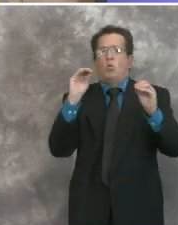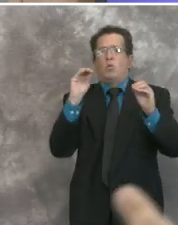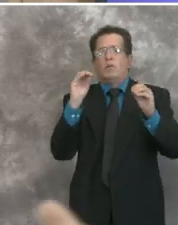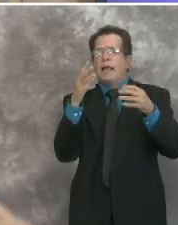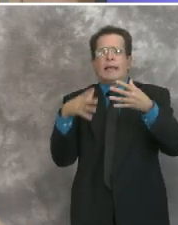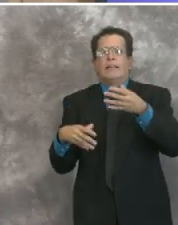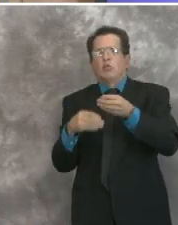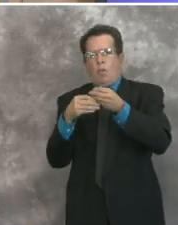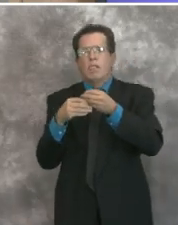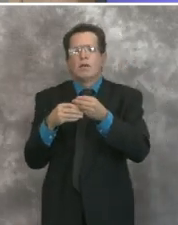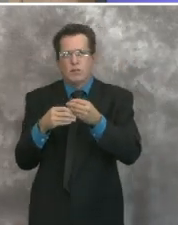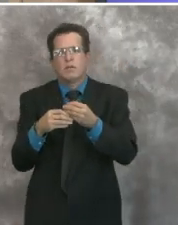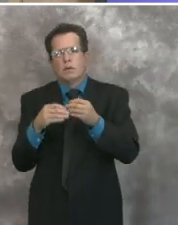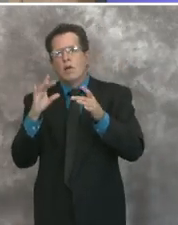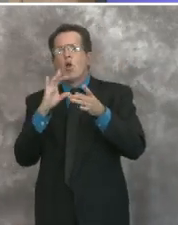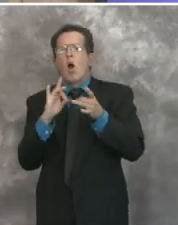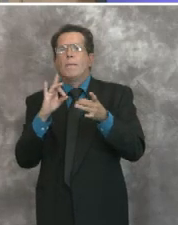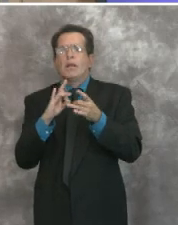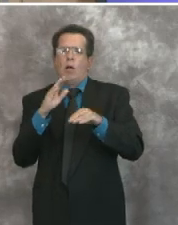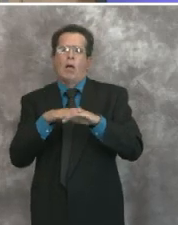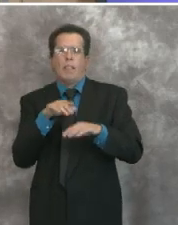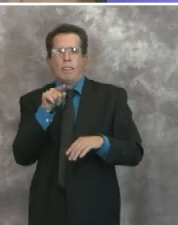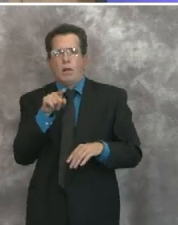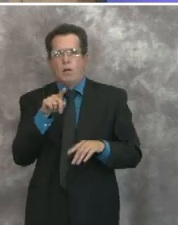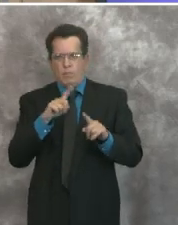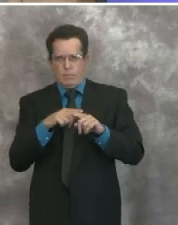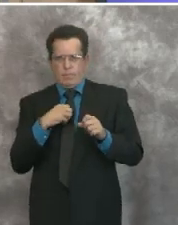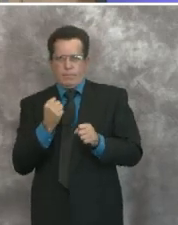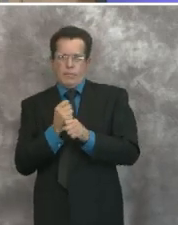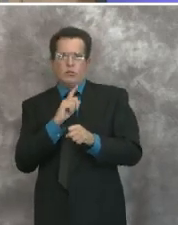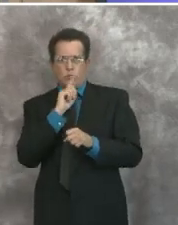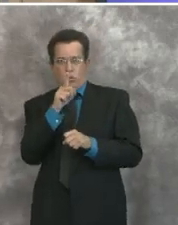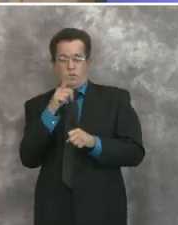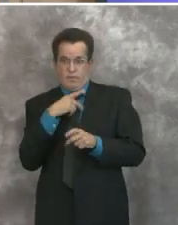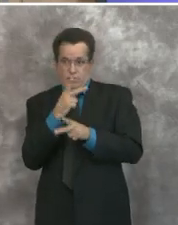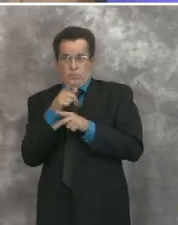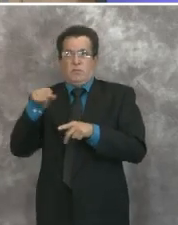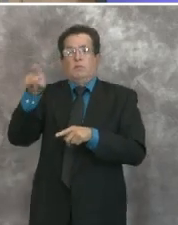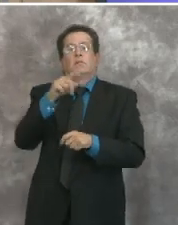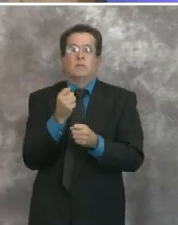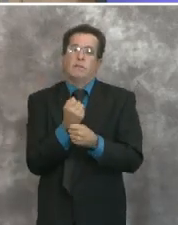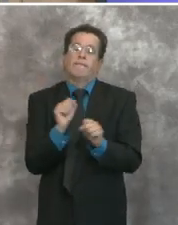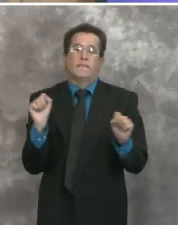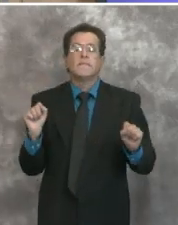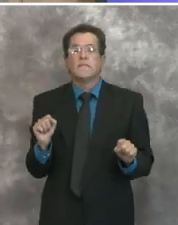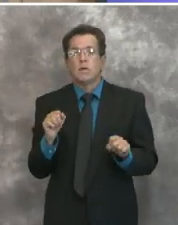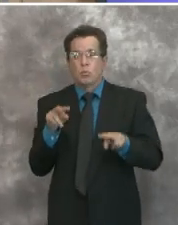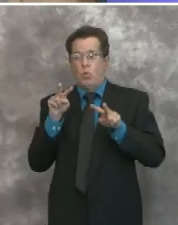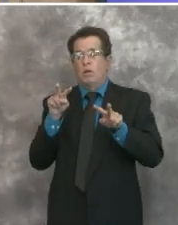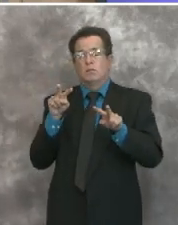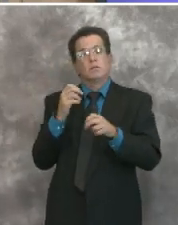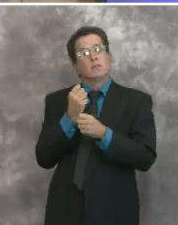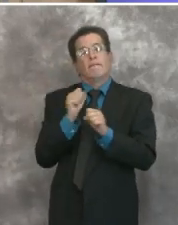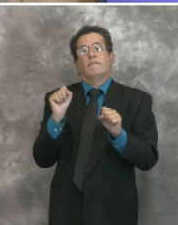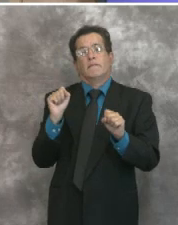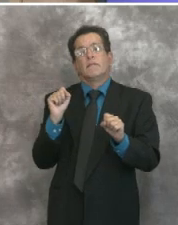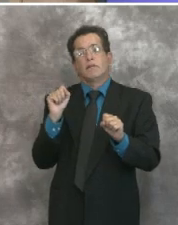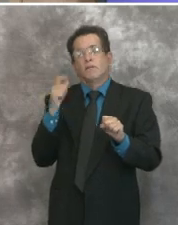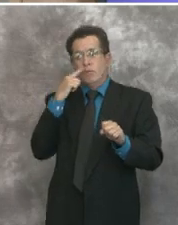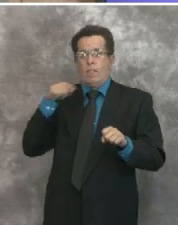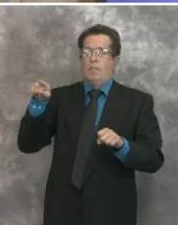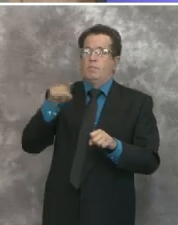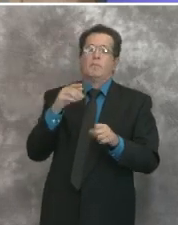time, but we'll continue to do everything we can to ensure the safety as best as possible for everyone in any of our locations.